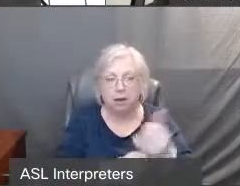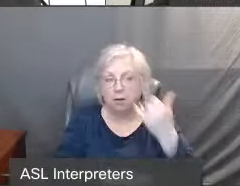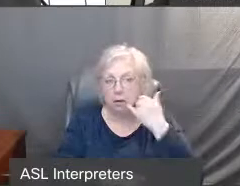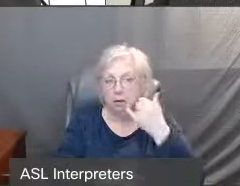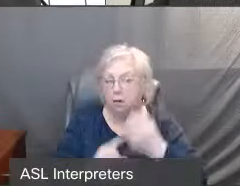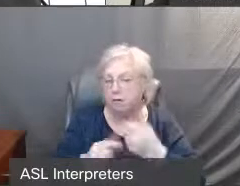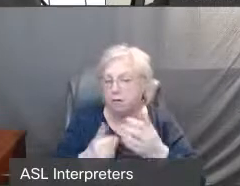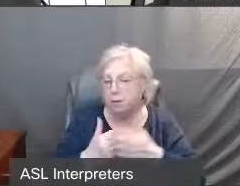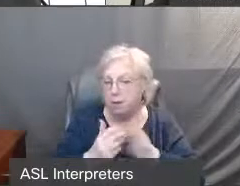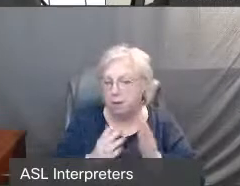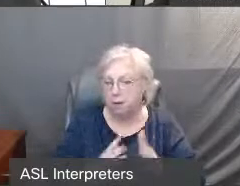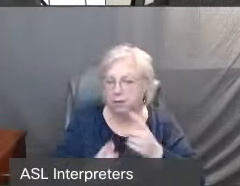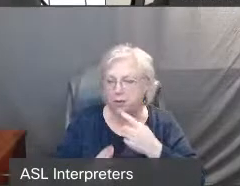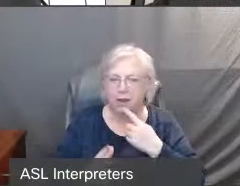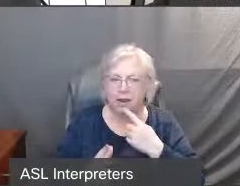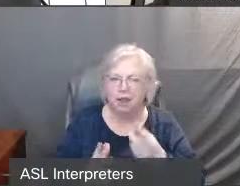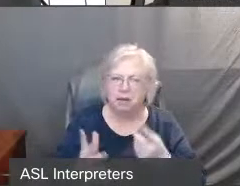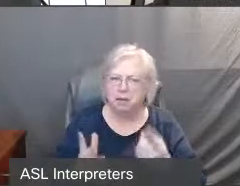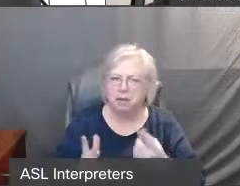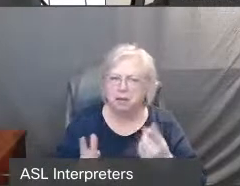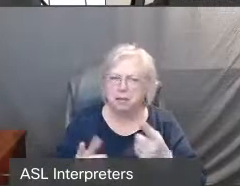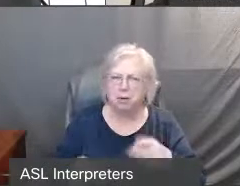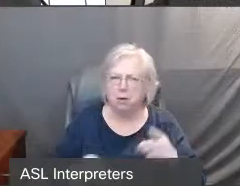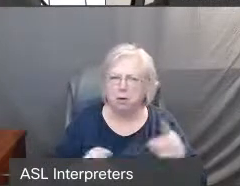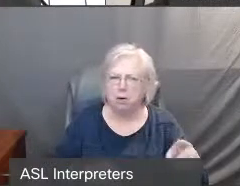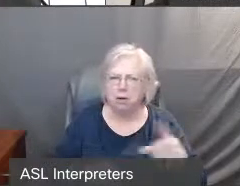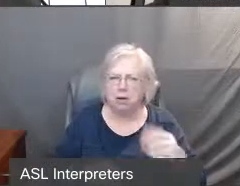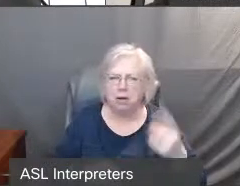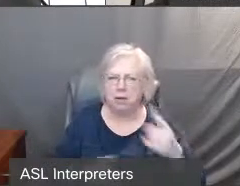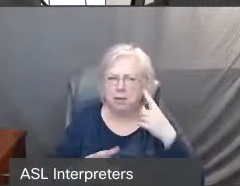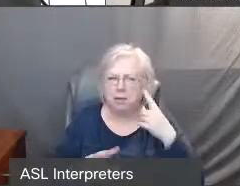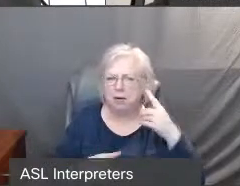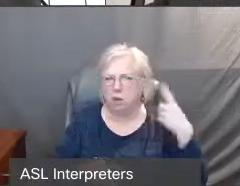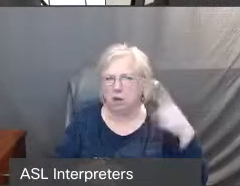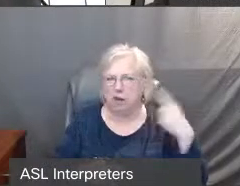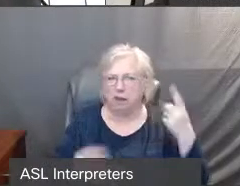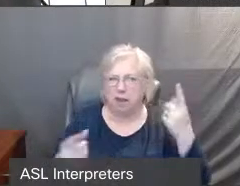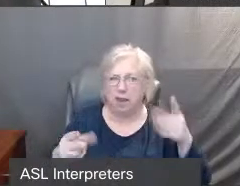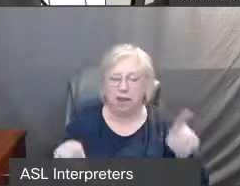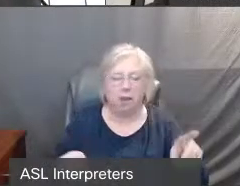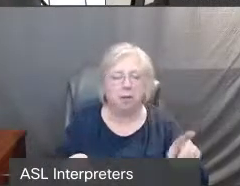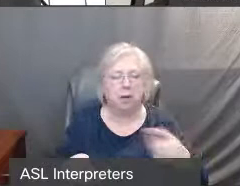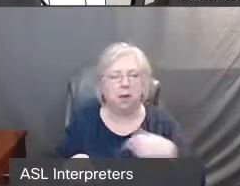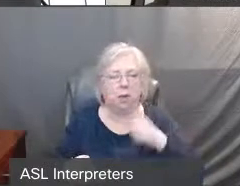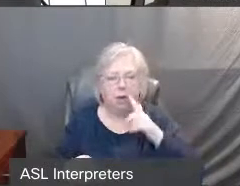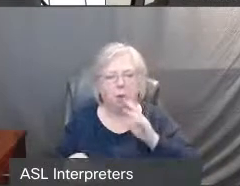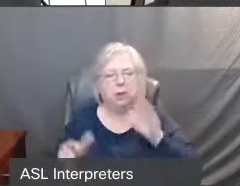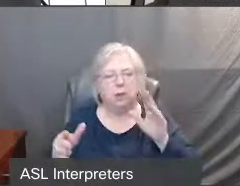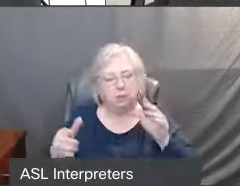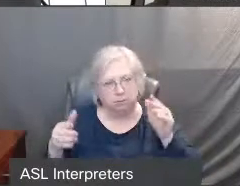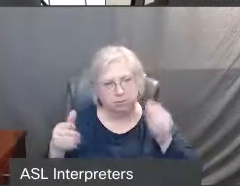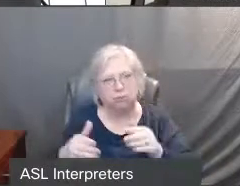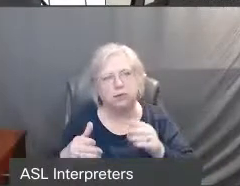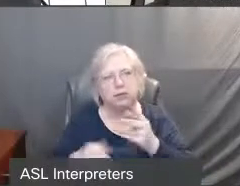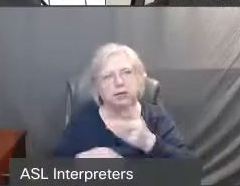neighbors saying that there's something going on and something crazy happening, we will address it